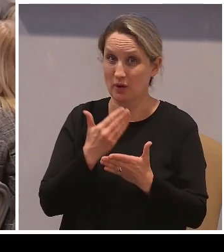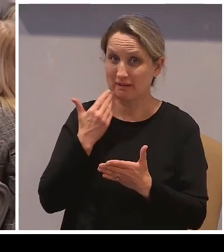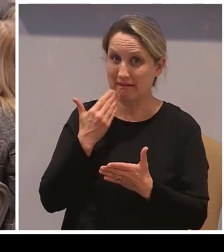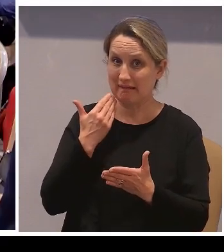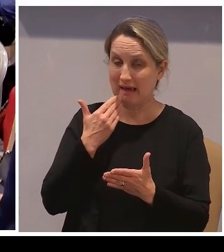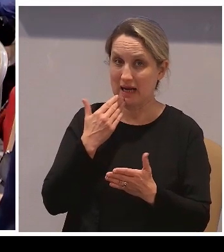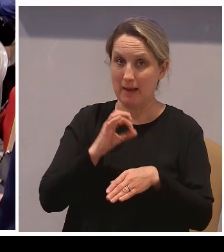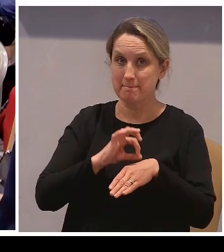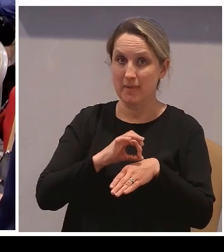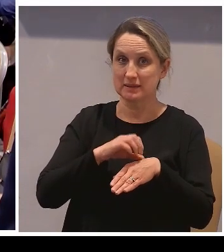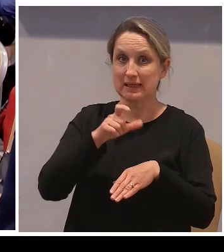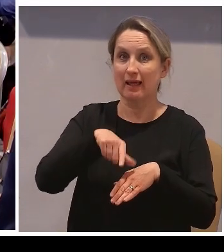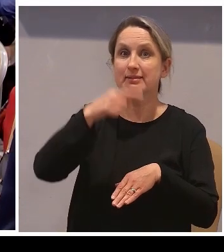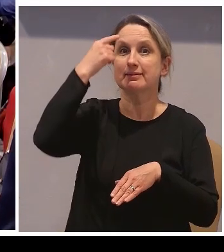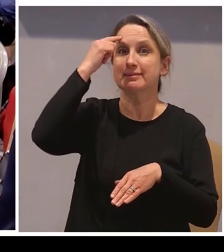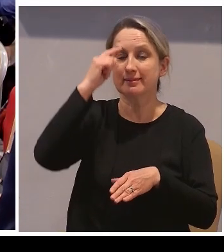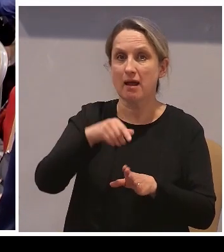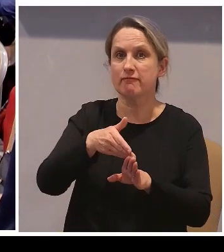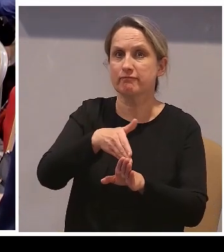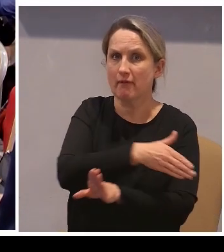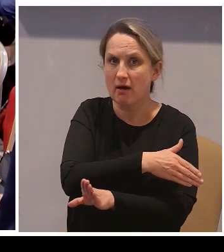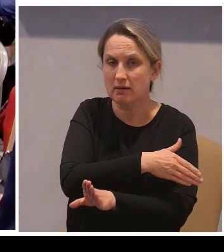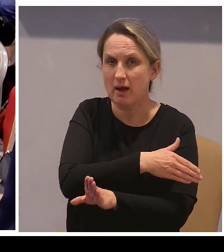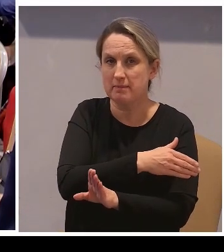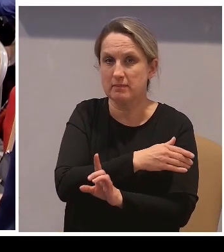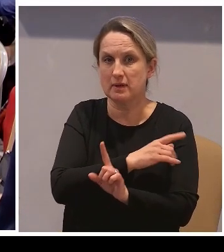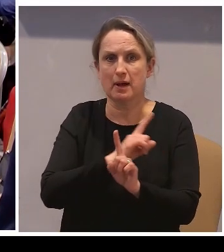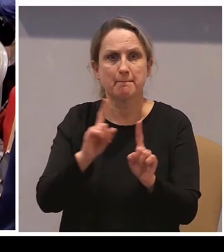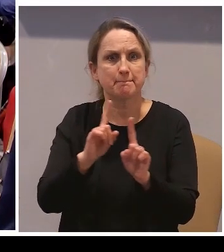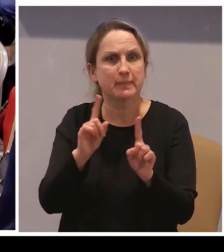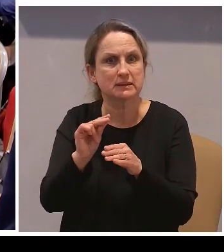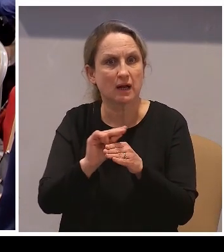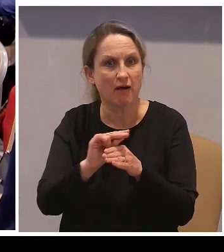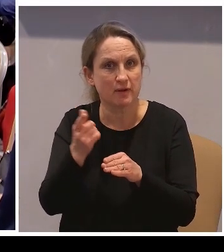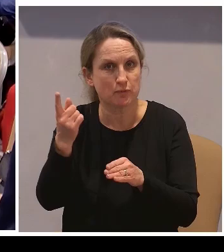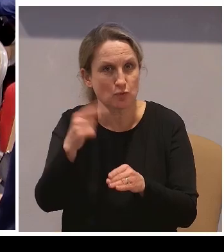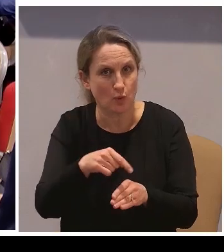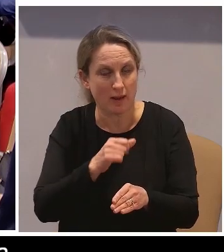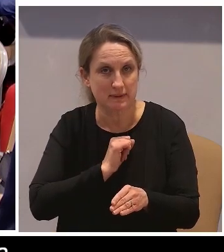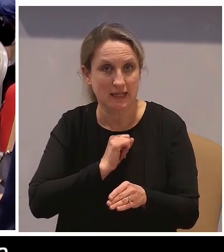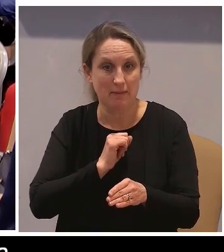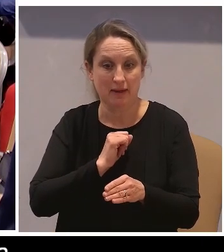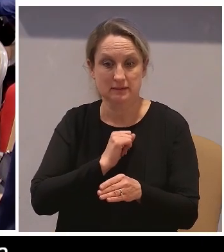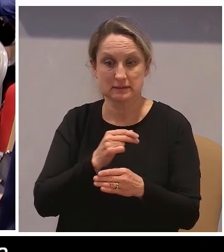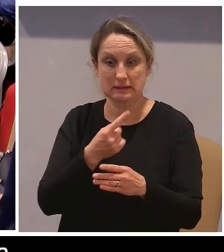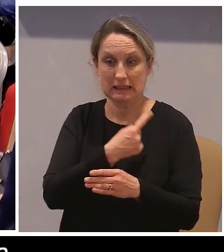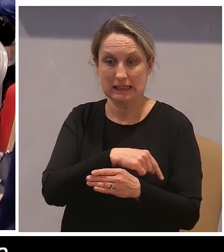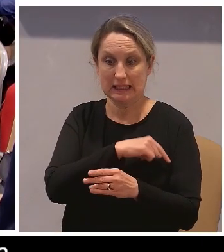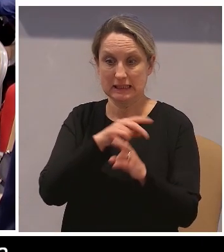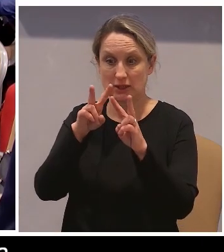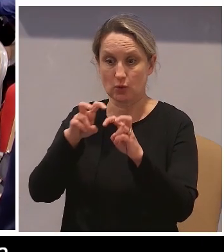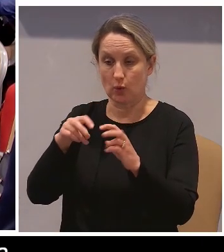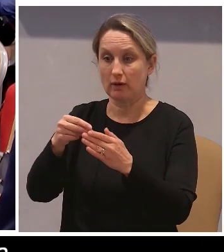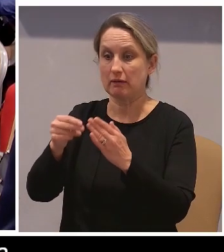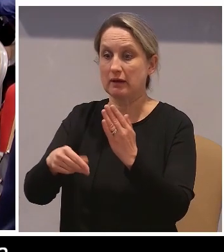be applicable to their patients from pharmaceutical companies early enough through the clinical trial registry to contact